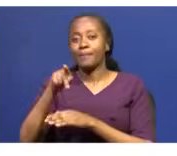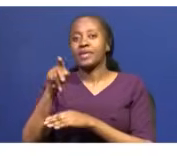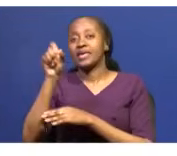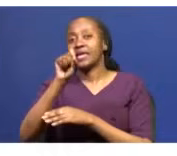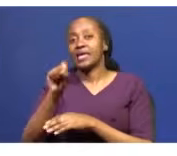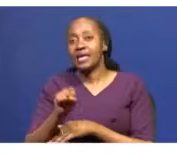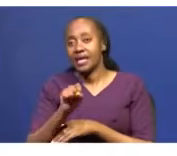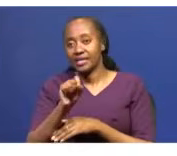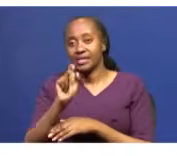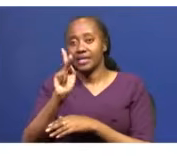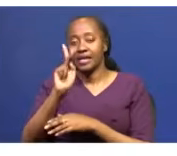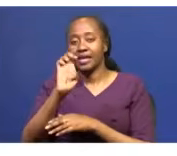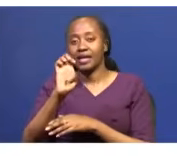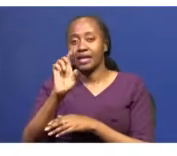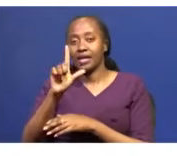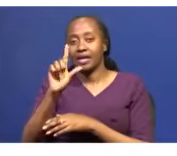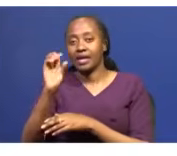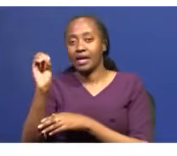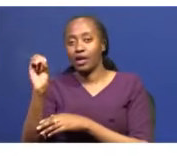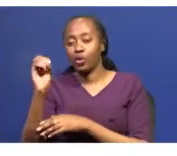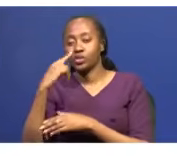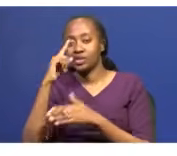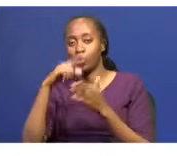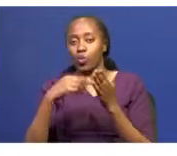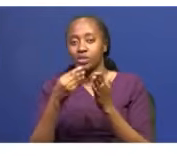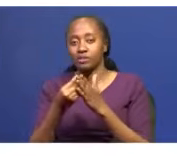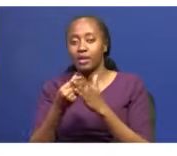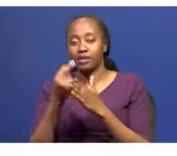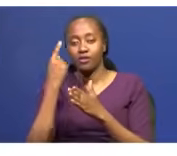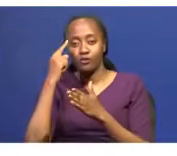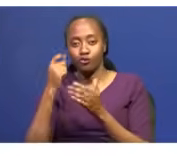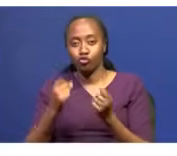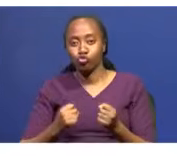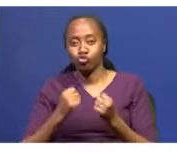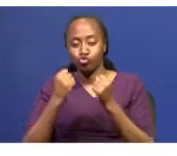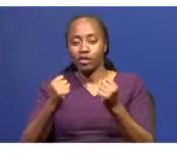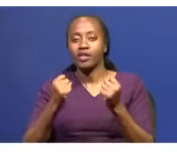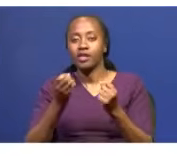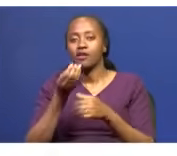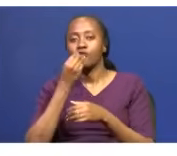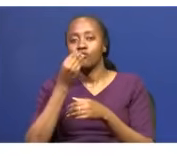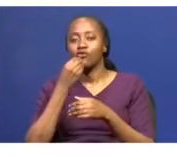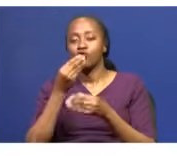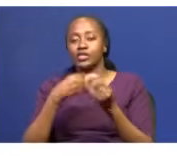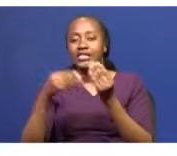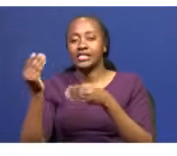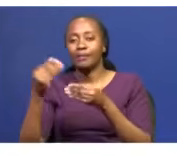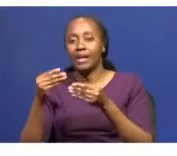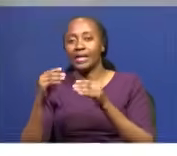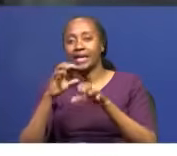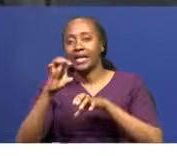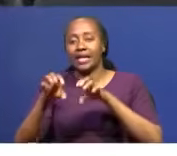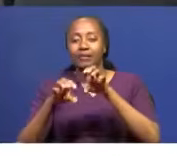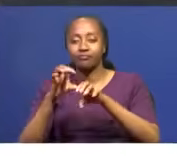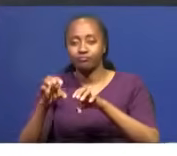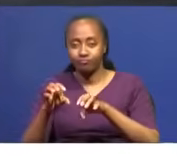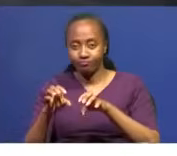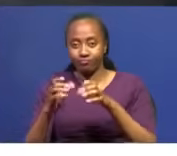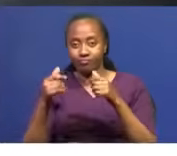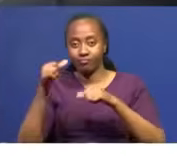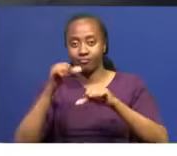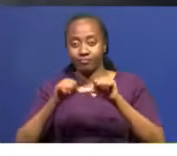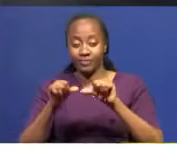is Kelo Harsame, says the money will be for strengthening the food supply chain and livestock restocking.